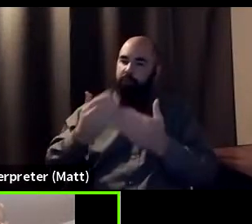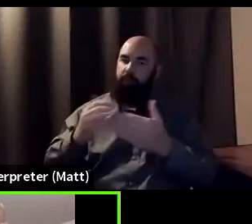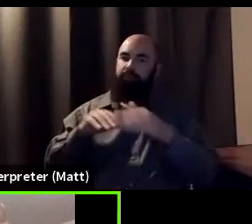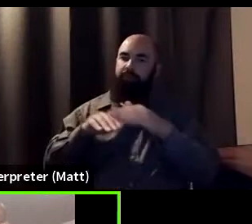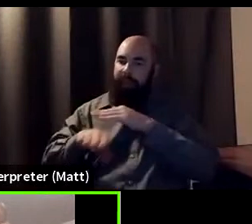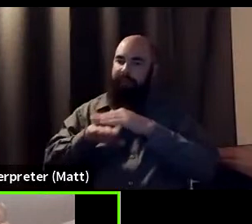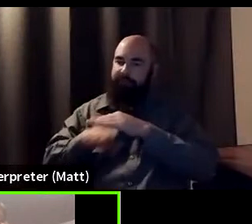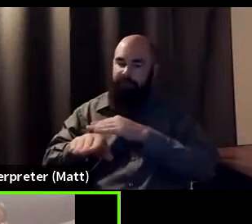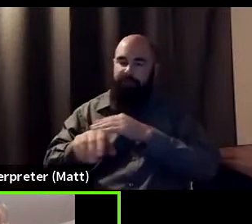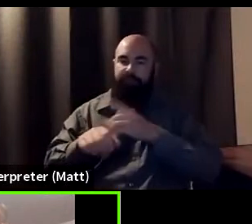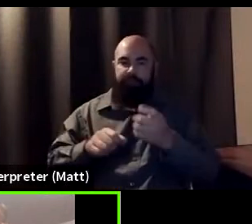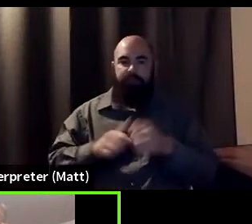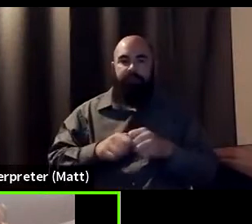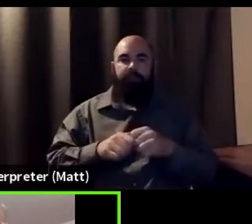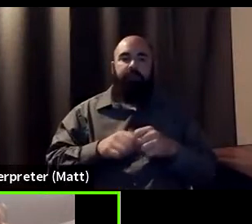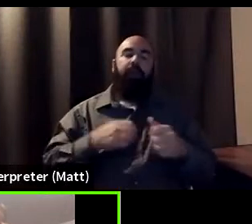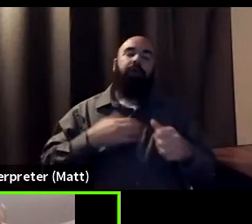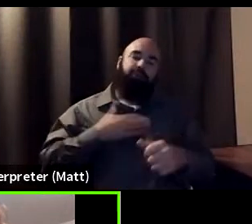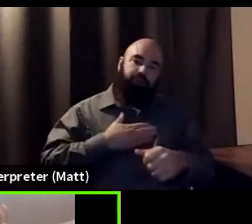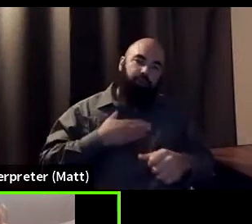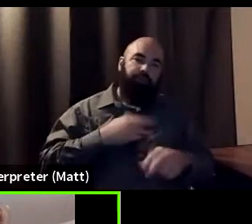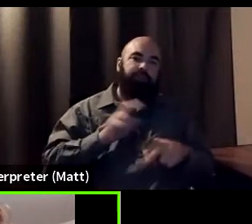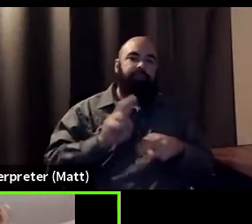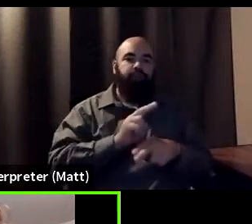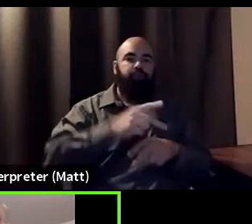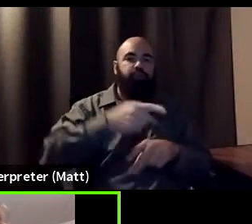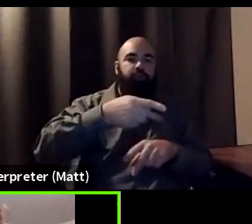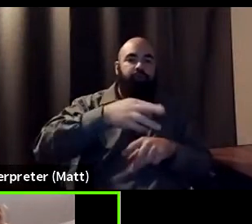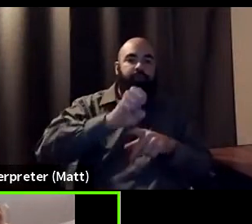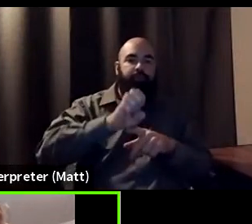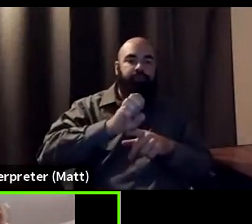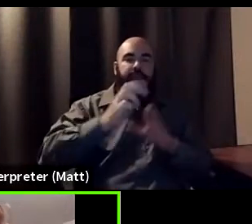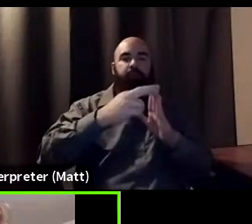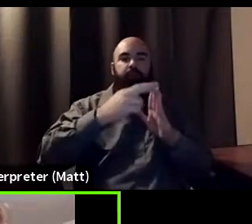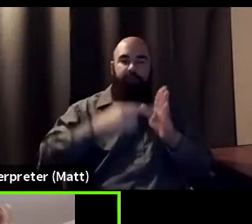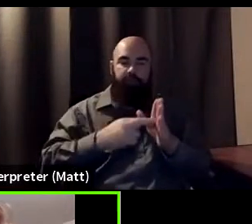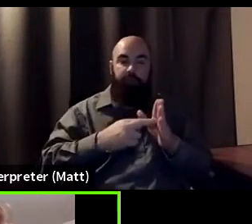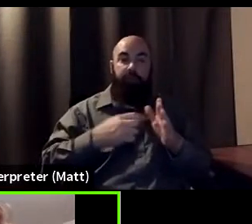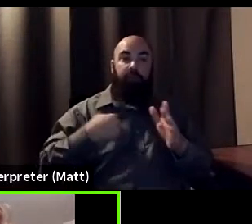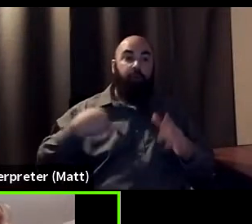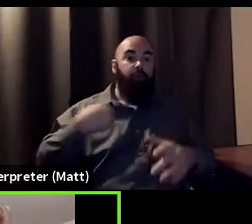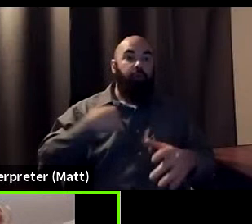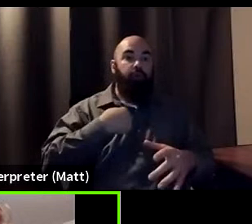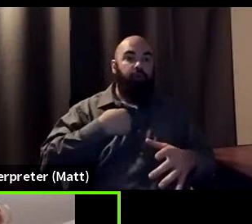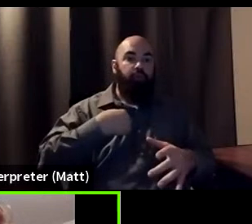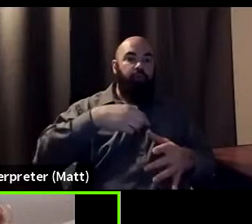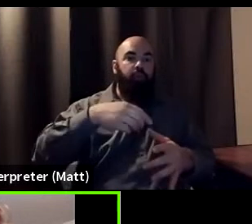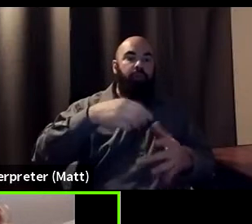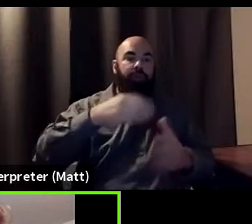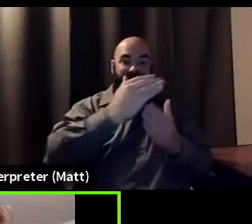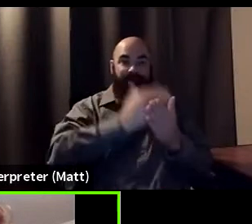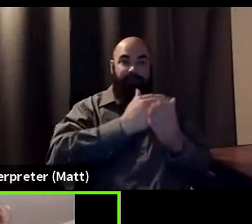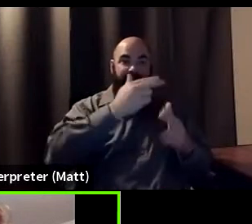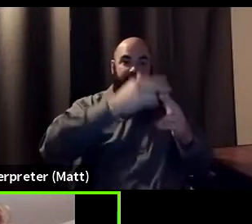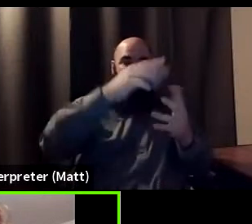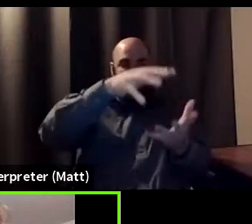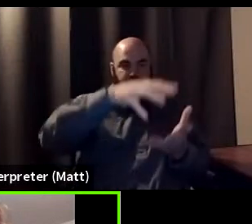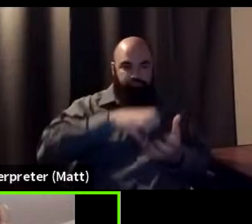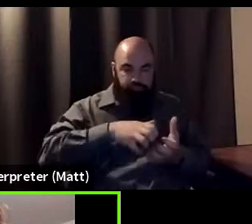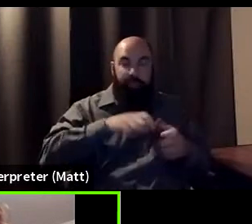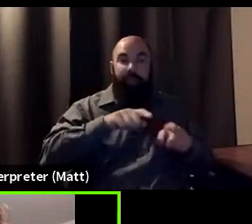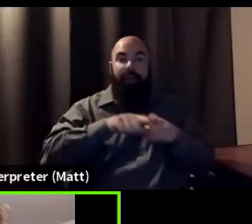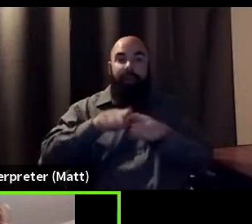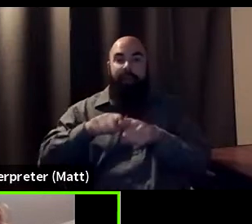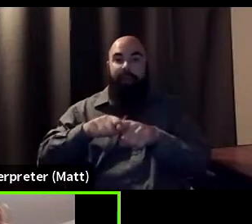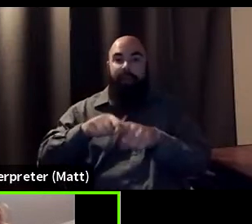our pre-registration site, and then we work to get them lists. And so we distribute the vaccine to them, and then we distribute a list to them